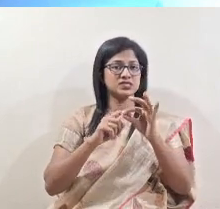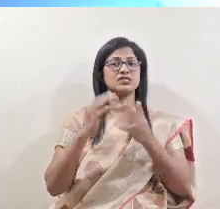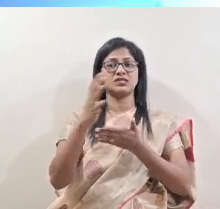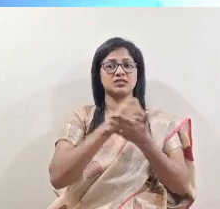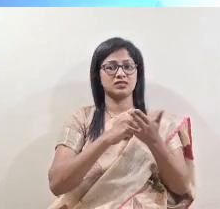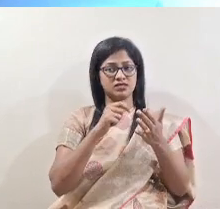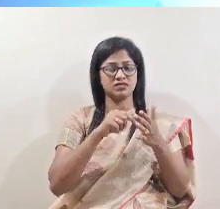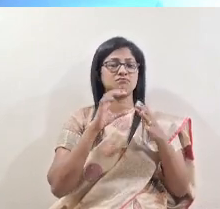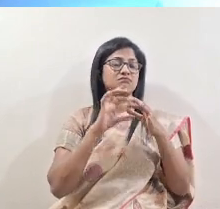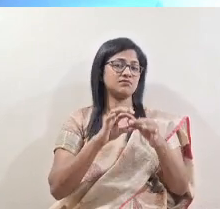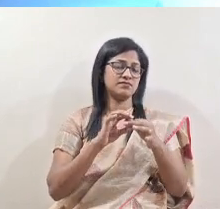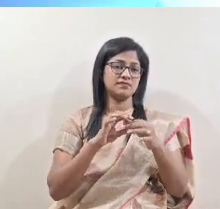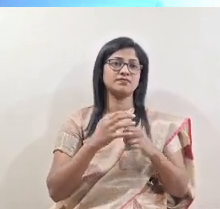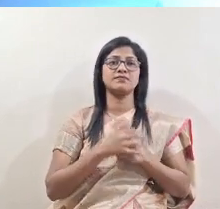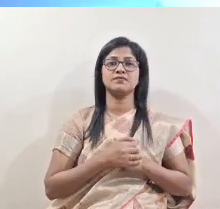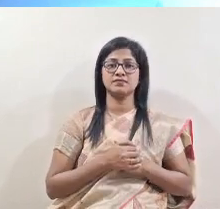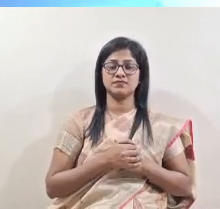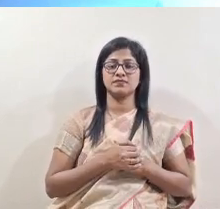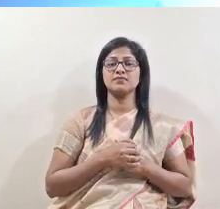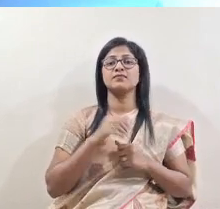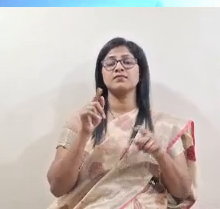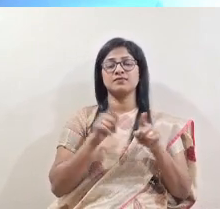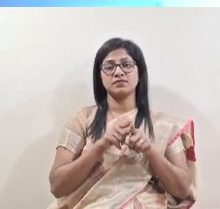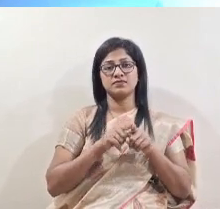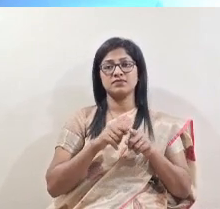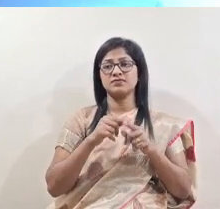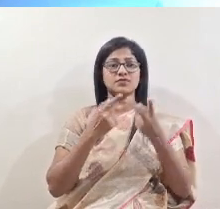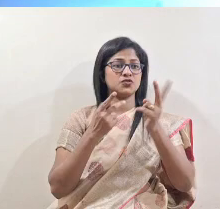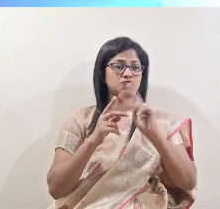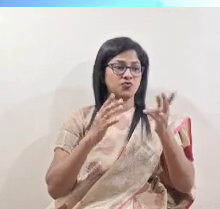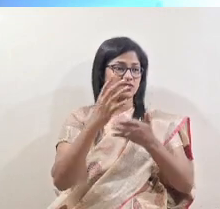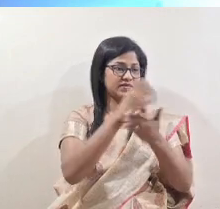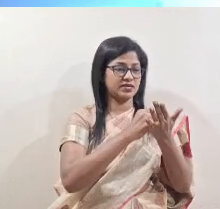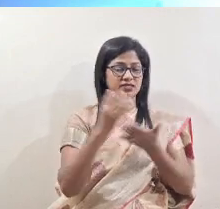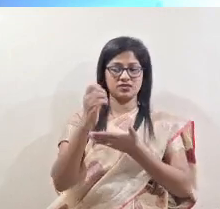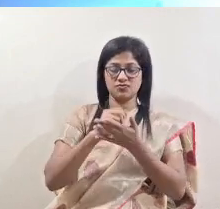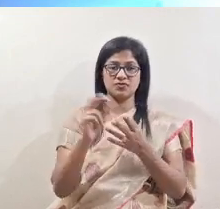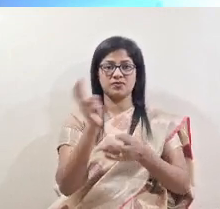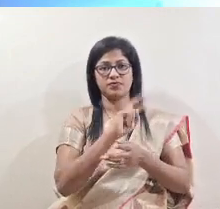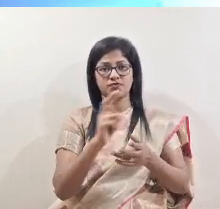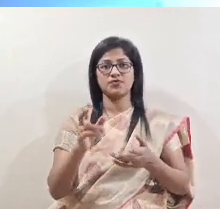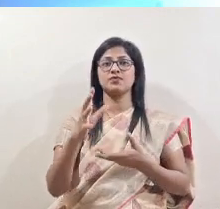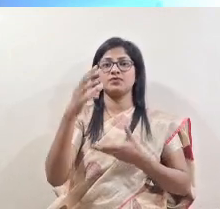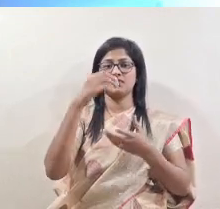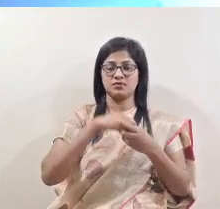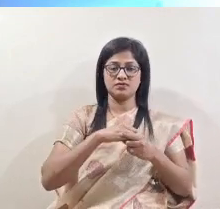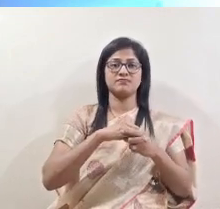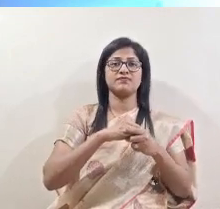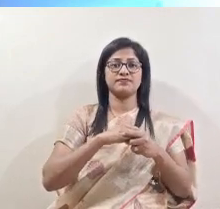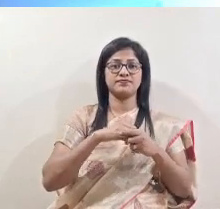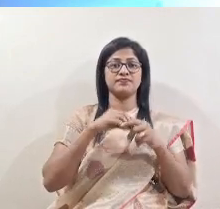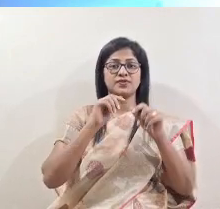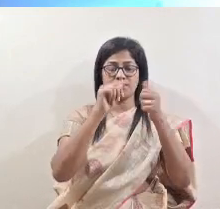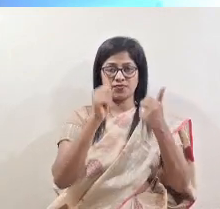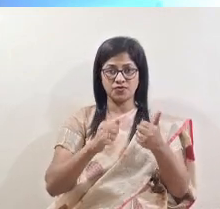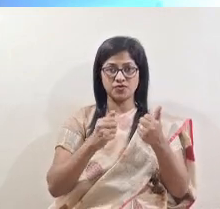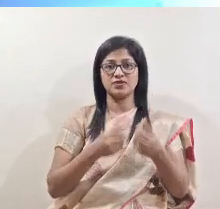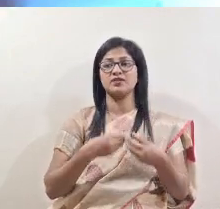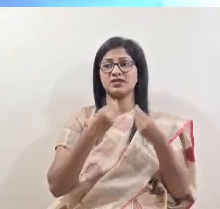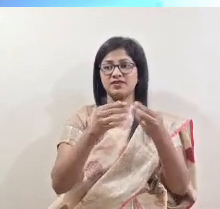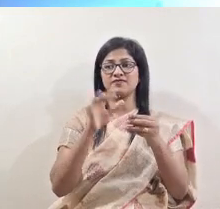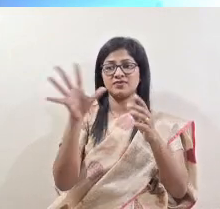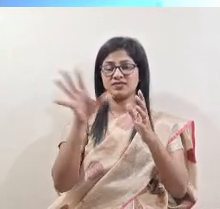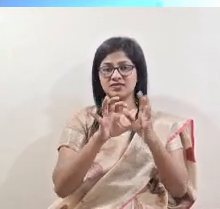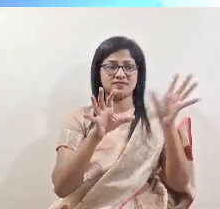questionnaire kind of data collection, and then you can combine these two data sources and arrive at models which can